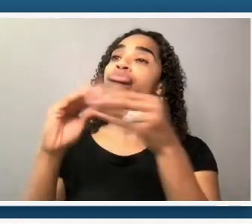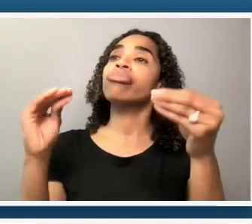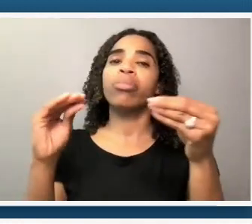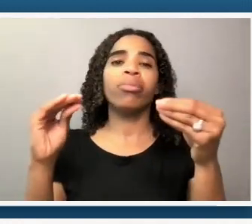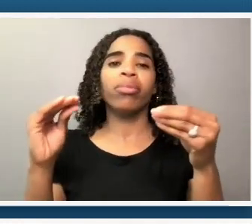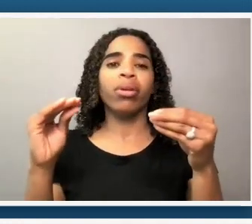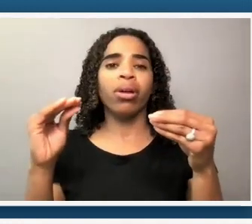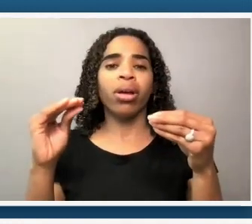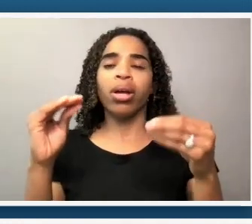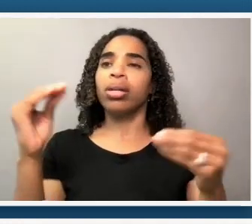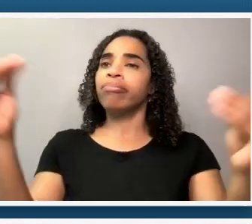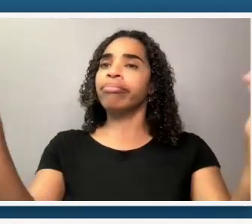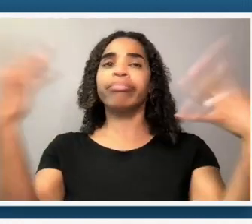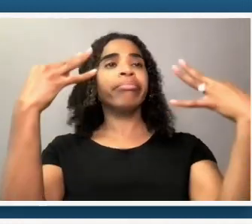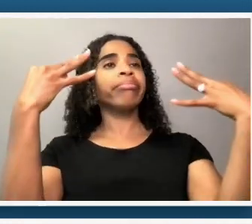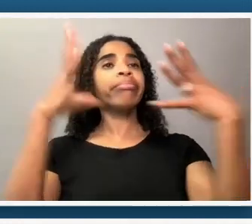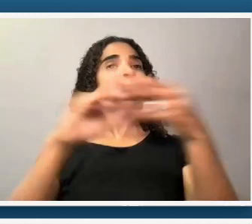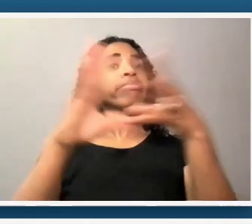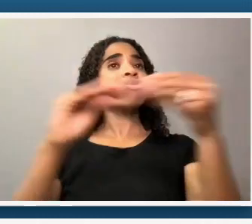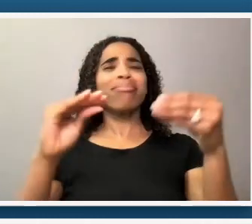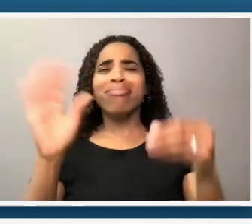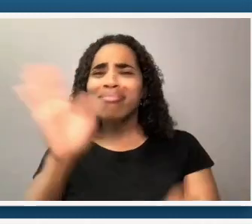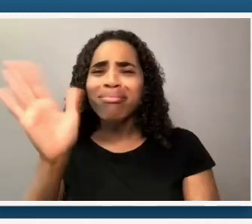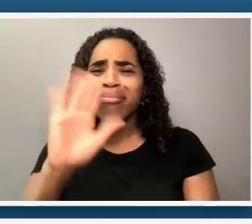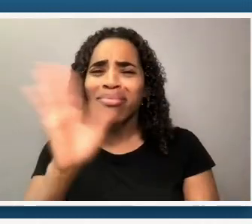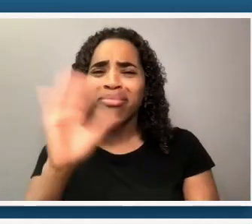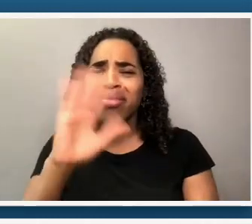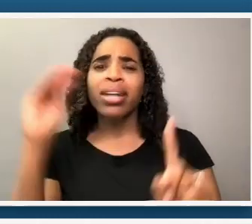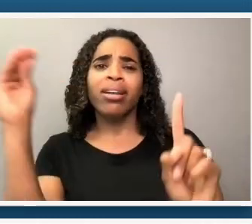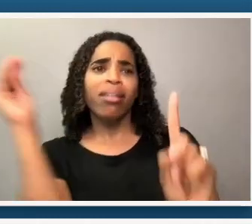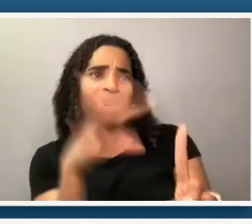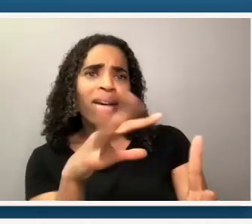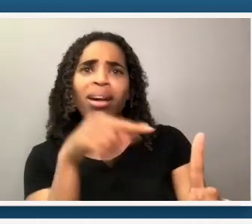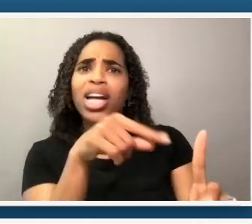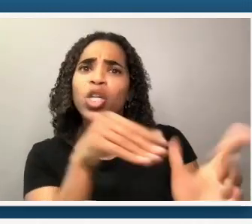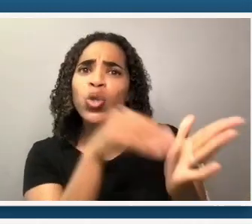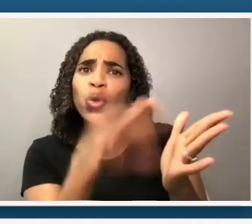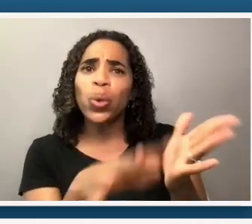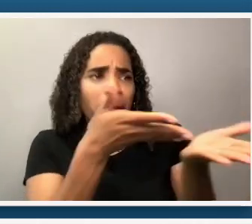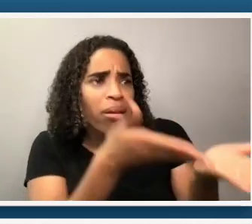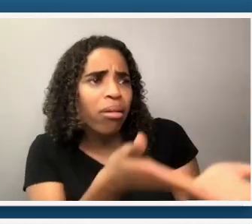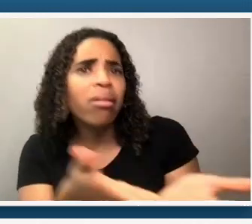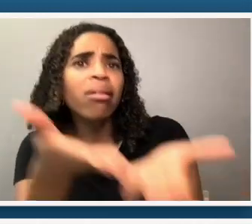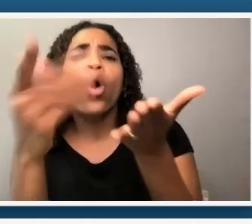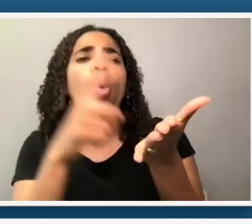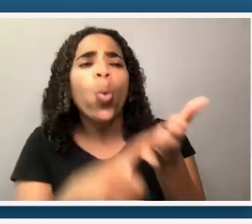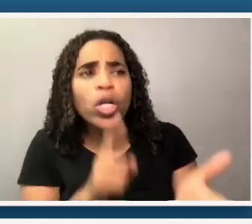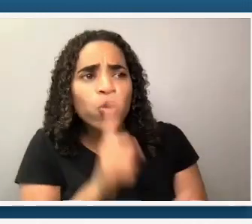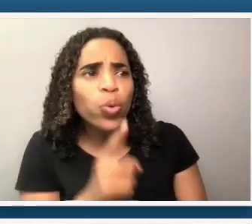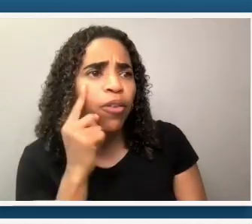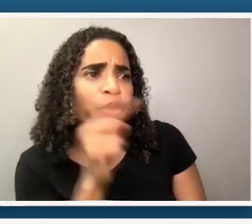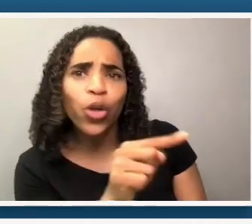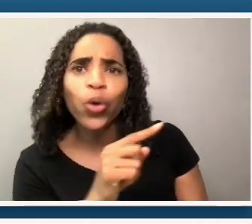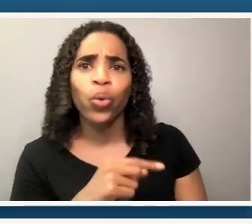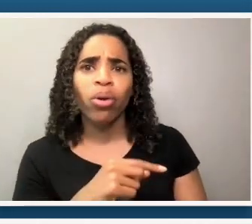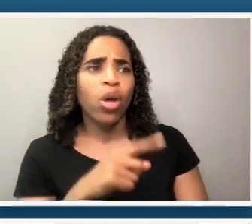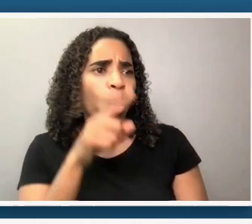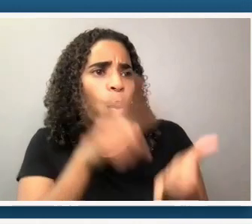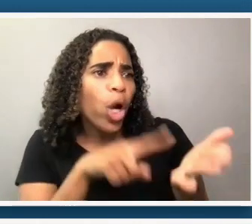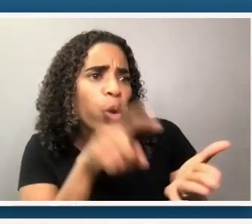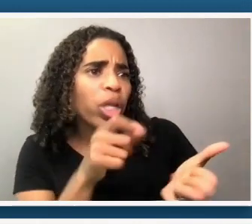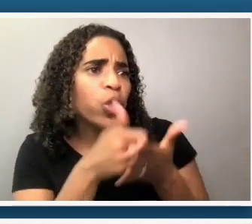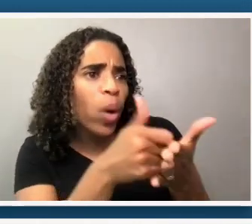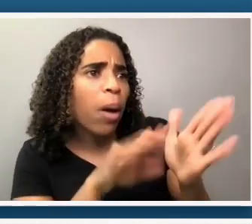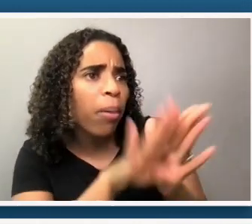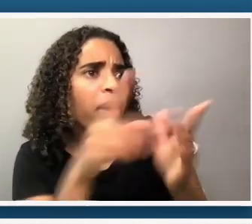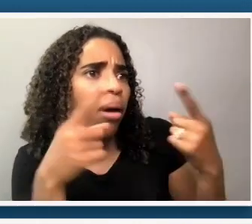side, facilitating life-worthy explorations that feel relevant and real to our students. And that's part of what I love about the